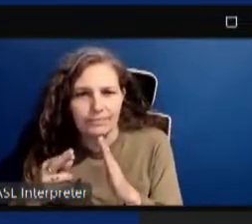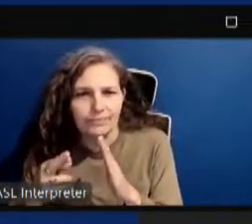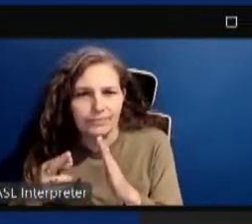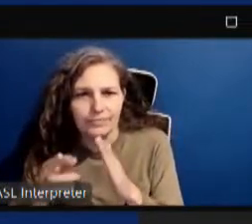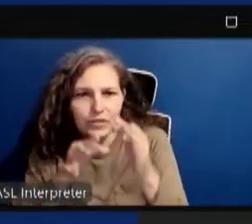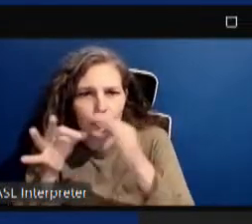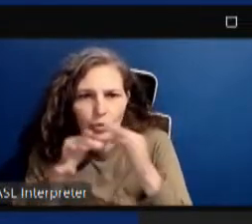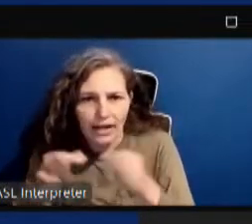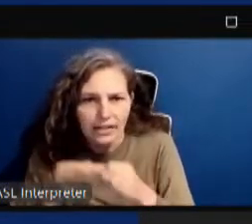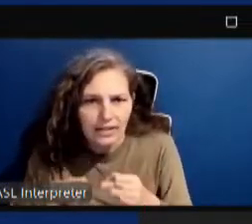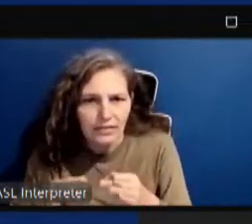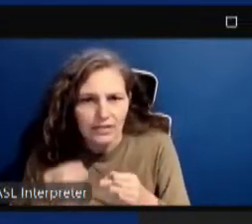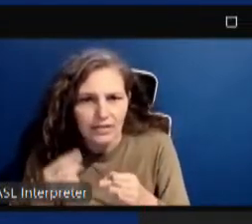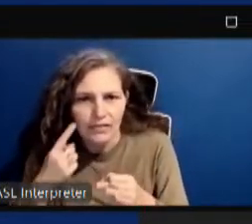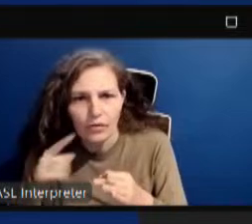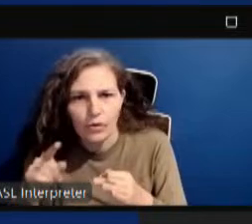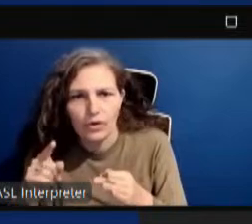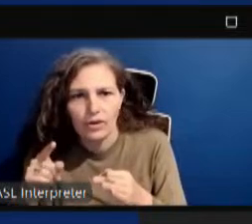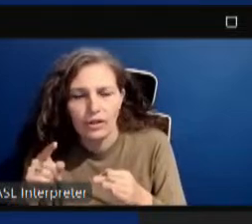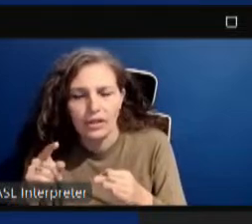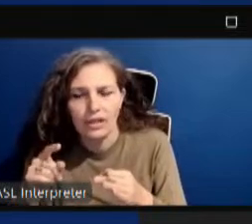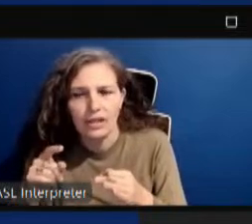a like-for-like rebuild?